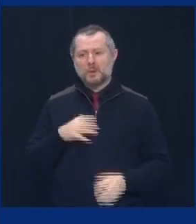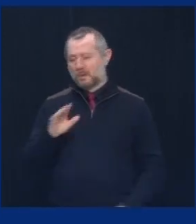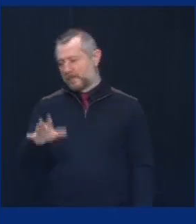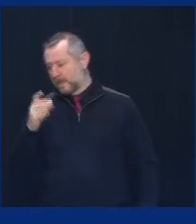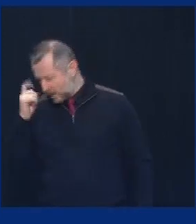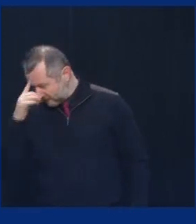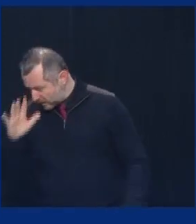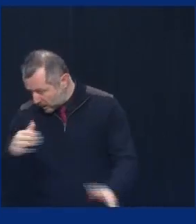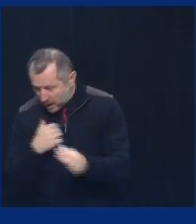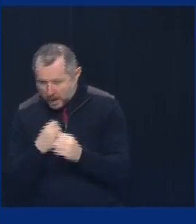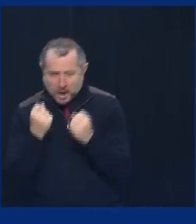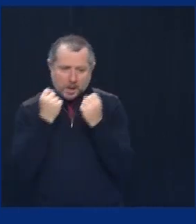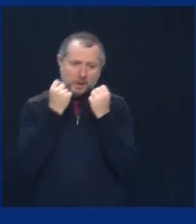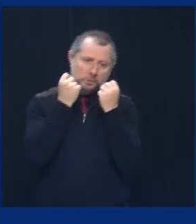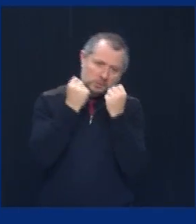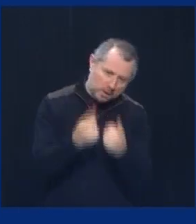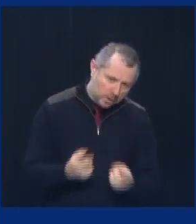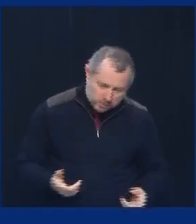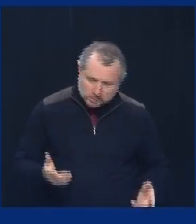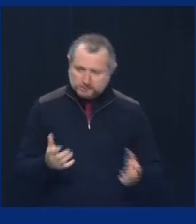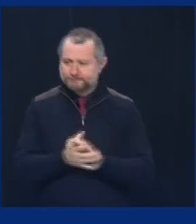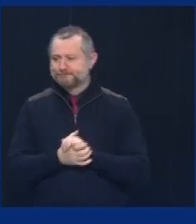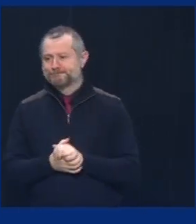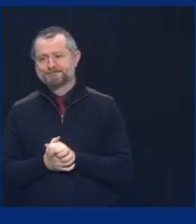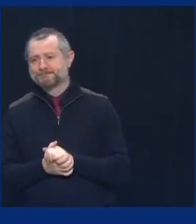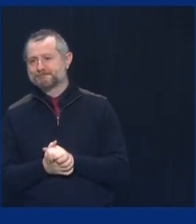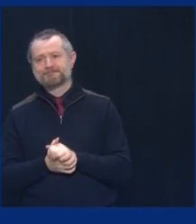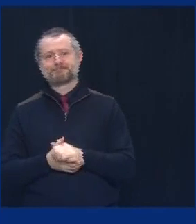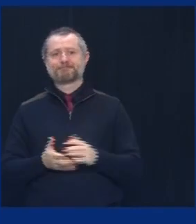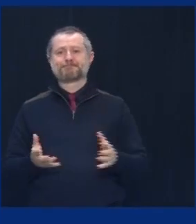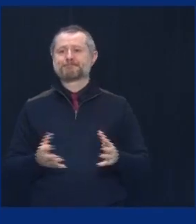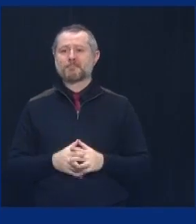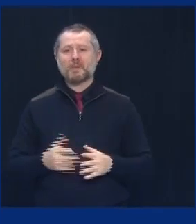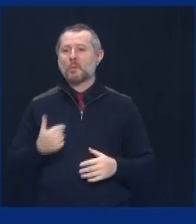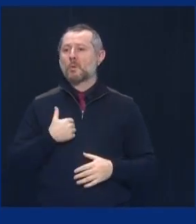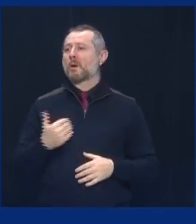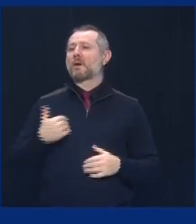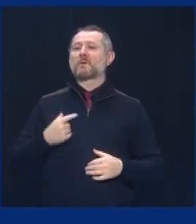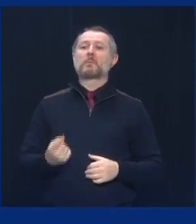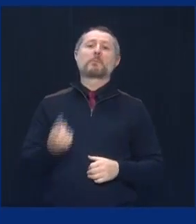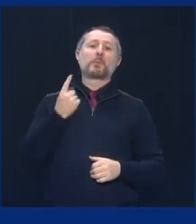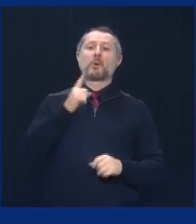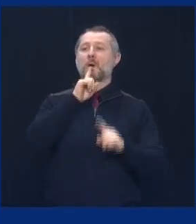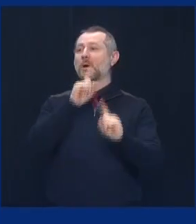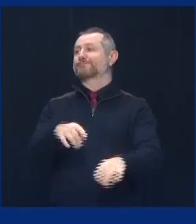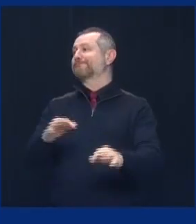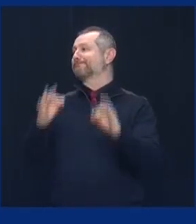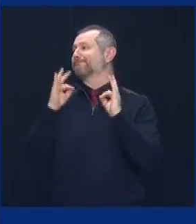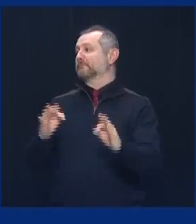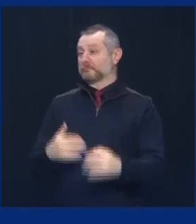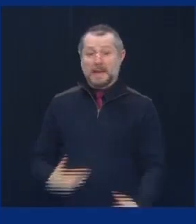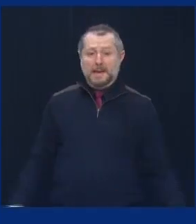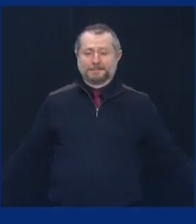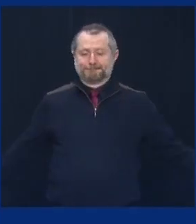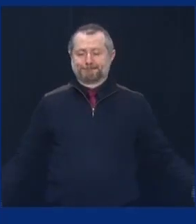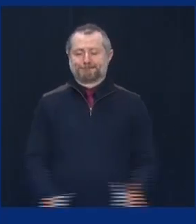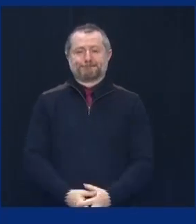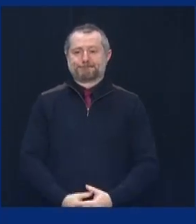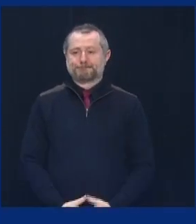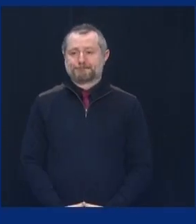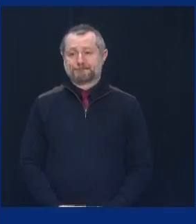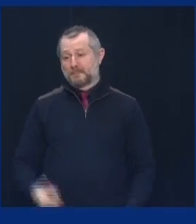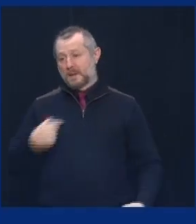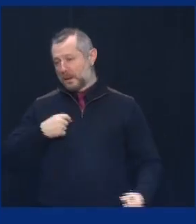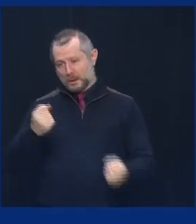100%. Look, there's no perfect answer on any of this, and I understand everyone argues